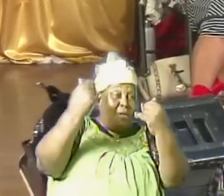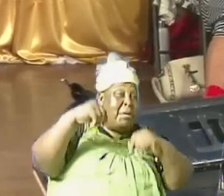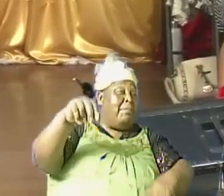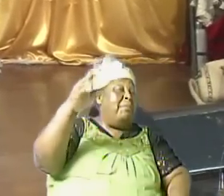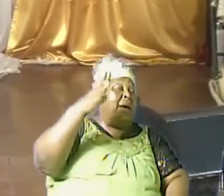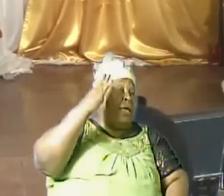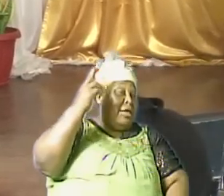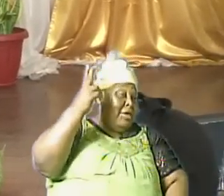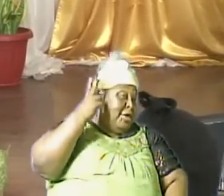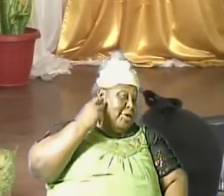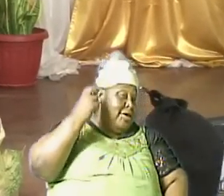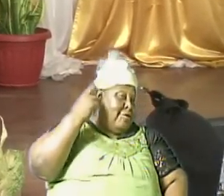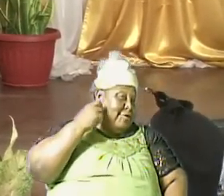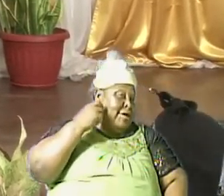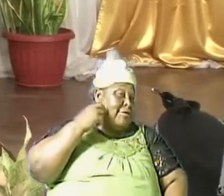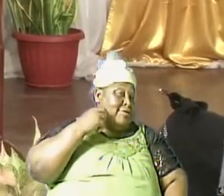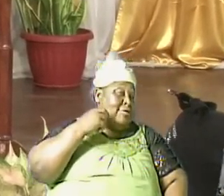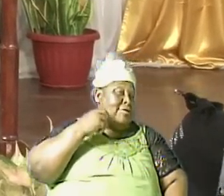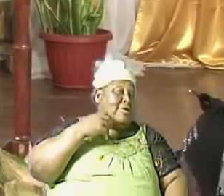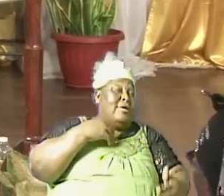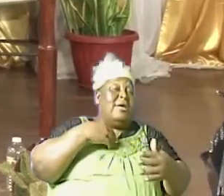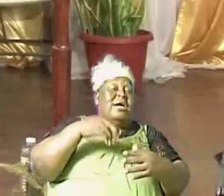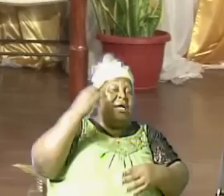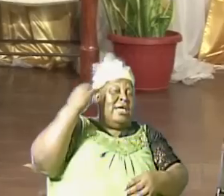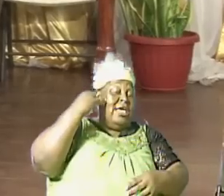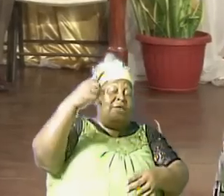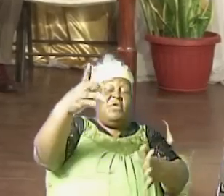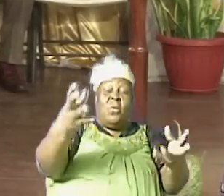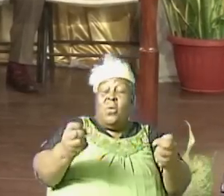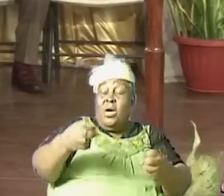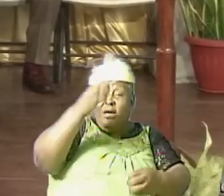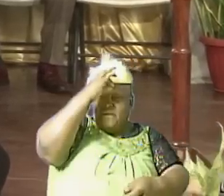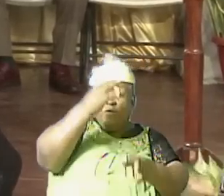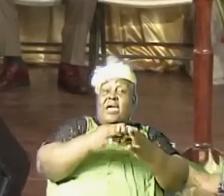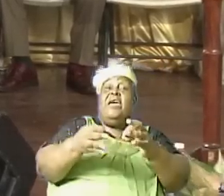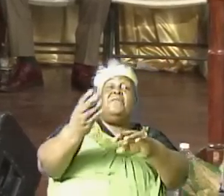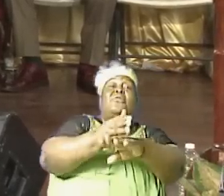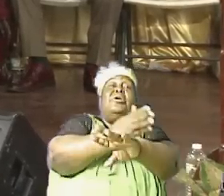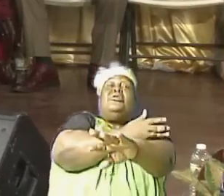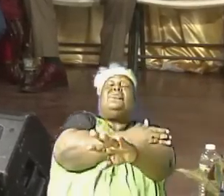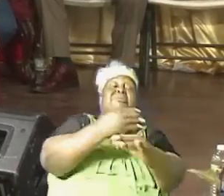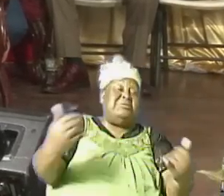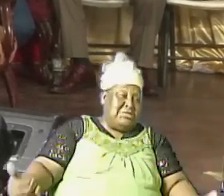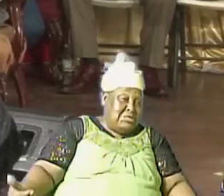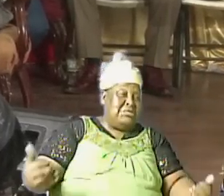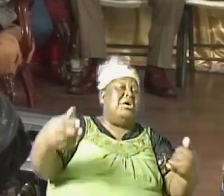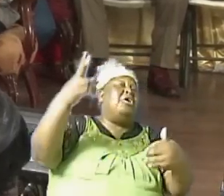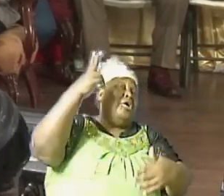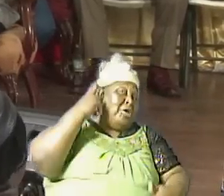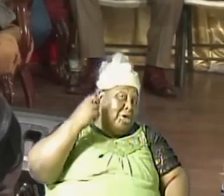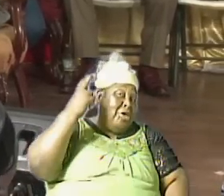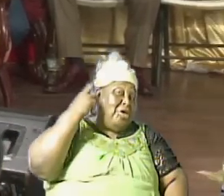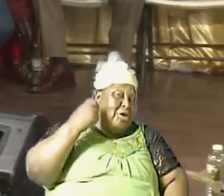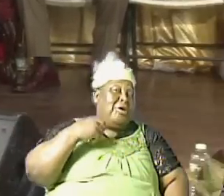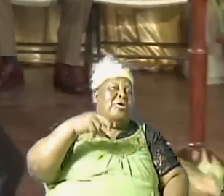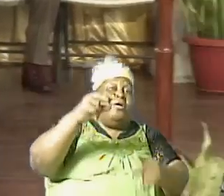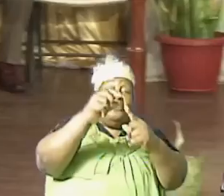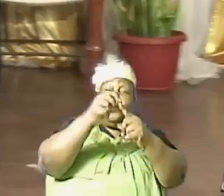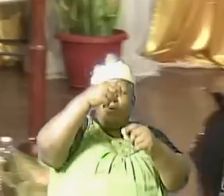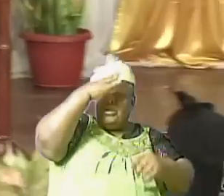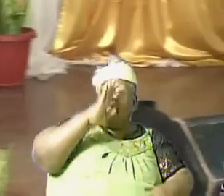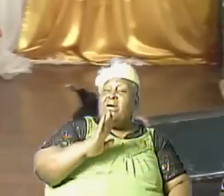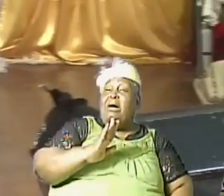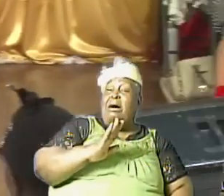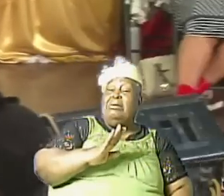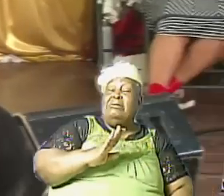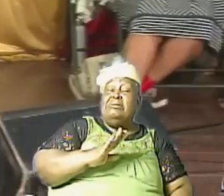by hearing. Touch your neighbor and said, if you want your faith to increase today, hear the